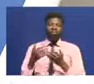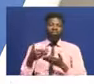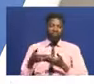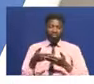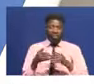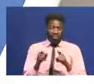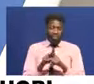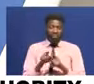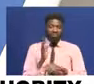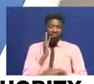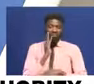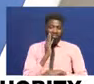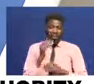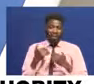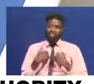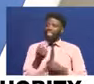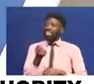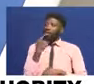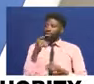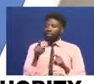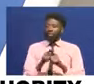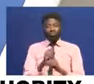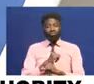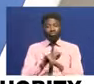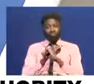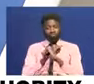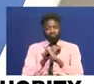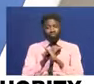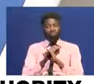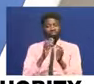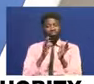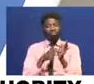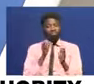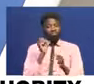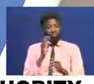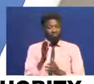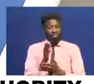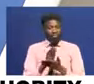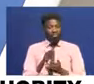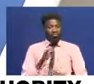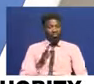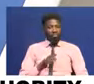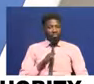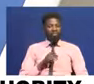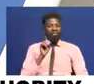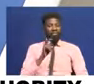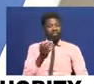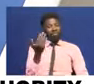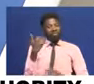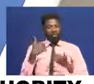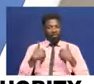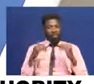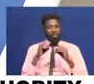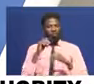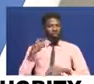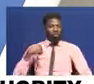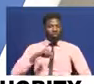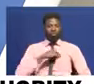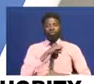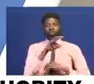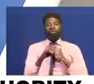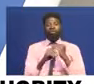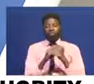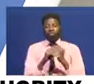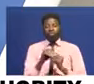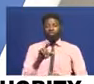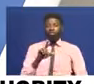called anti-D. It's an immune globulin, which is fairly expensive. Some mothers required it, wasn't covered before. That's what we're throwing in. Mm-hmm. So Linda Mama is going to